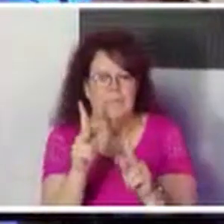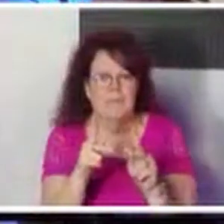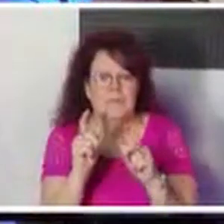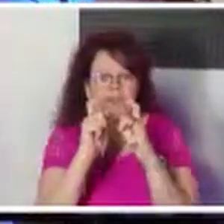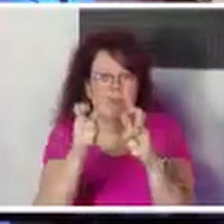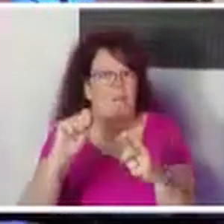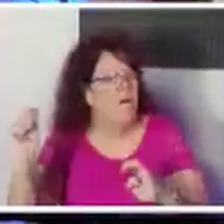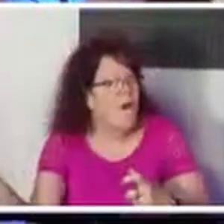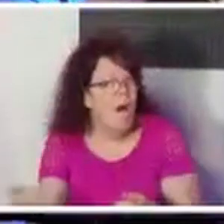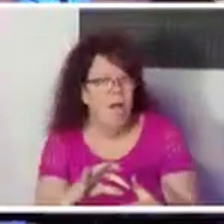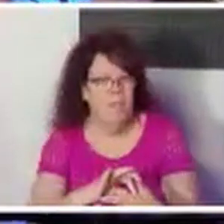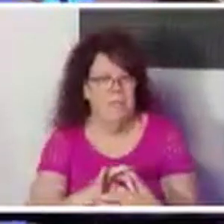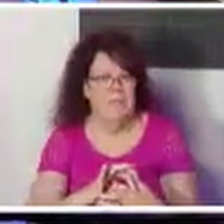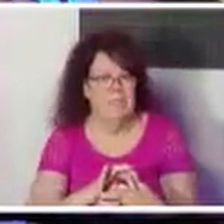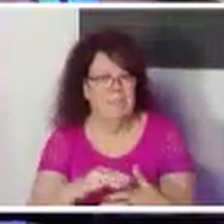meat.